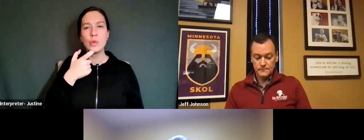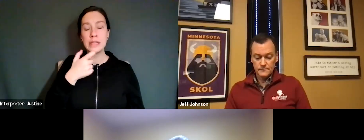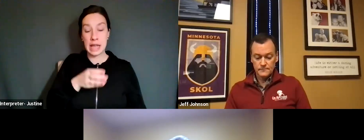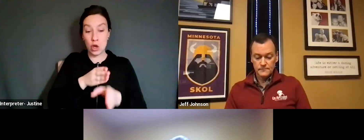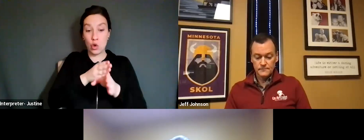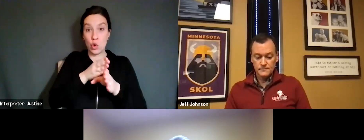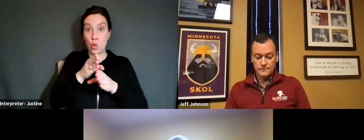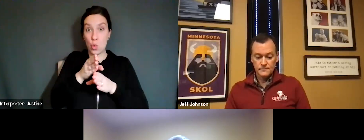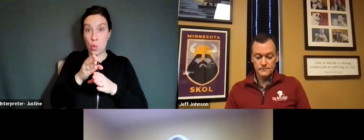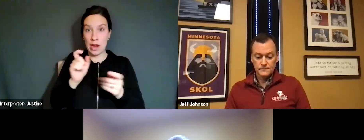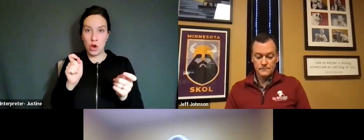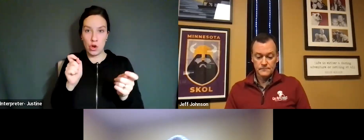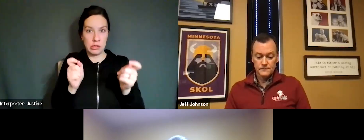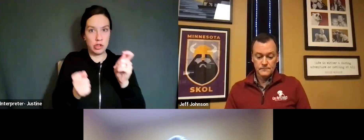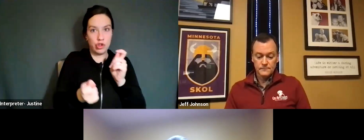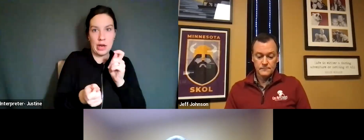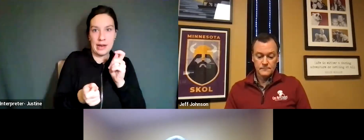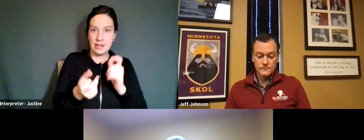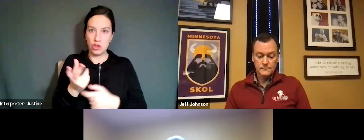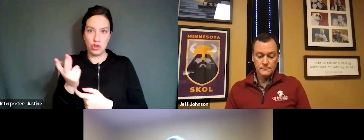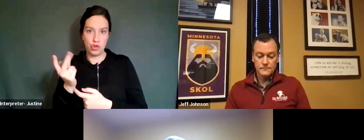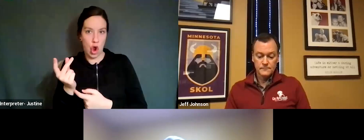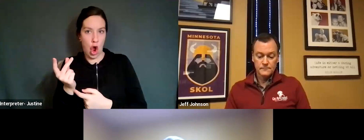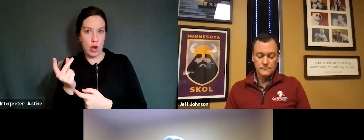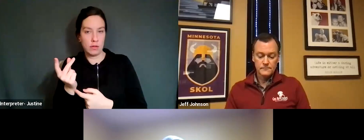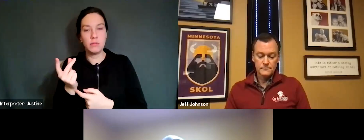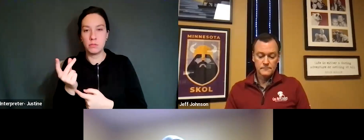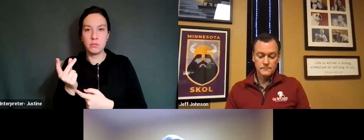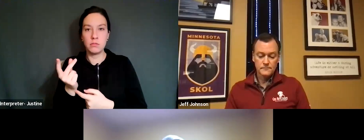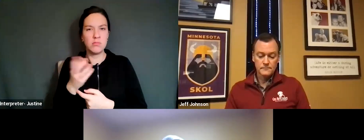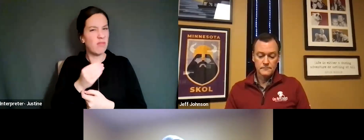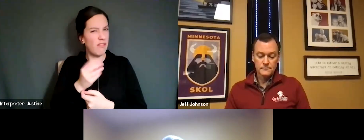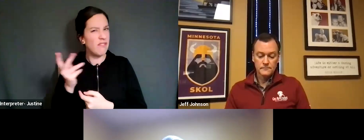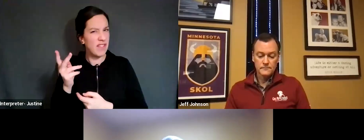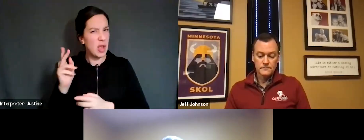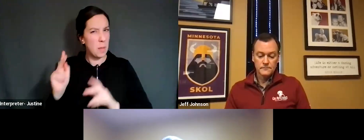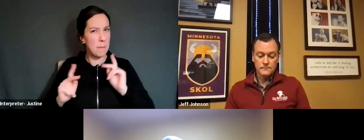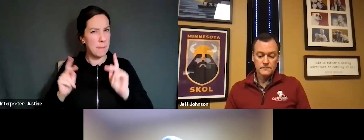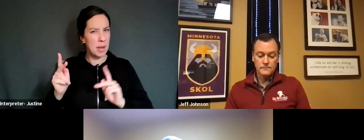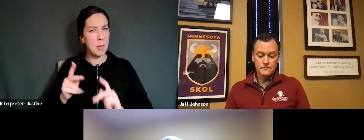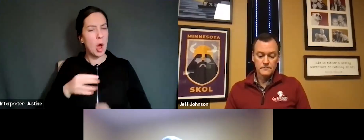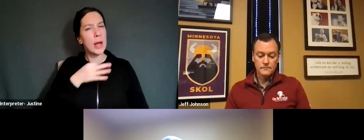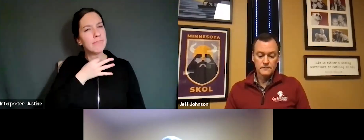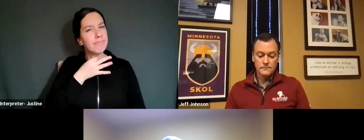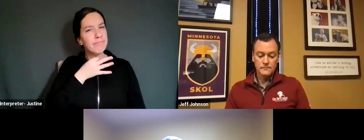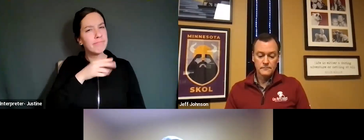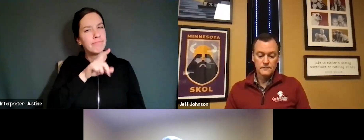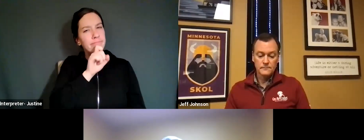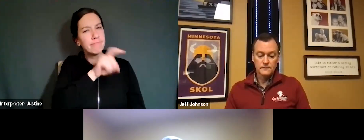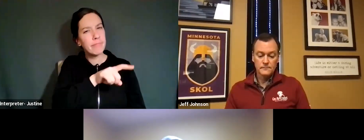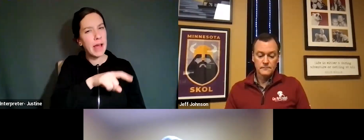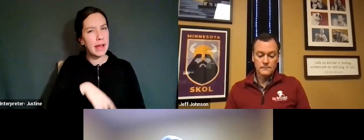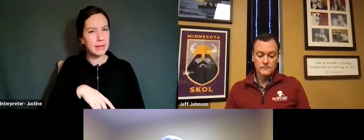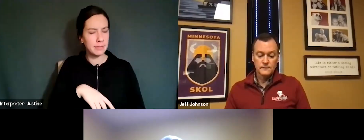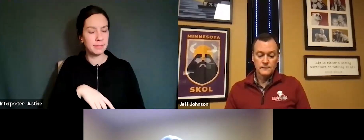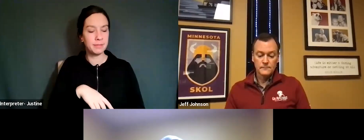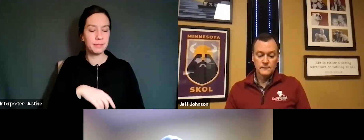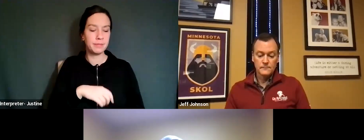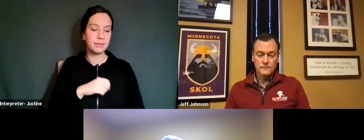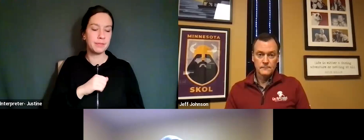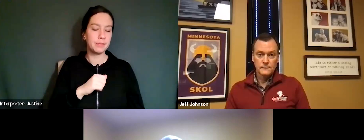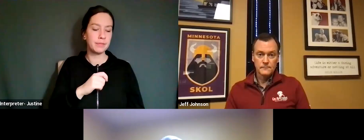them. And a few people have asked about that in regard to this role